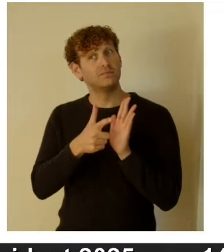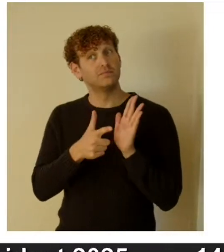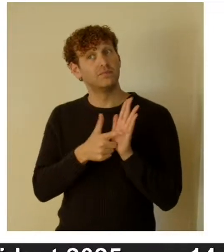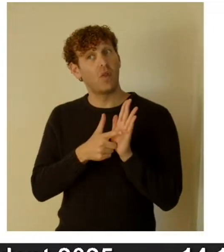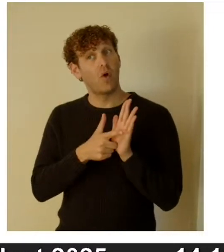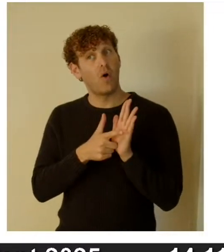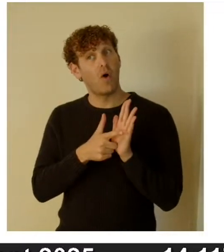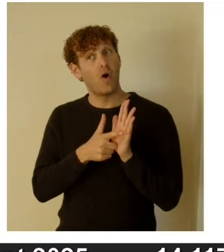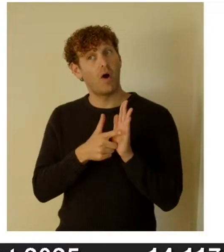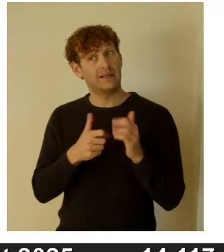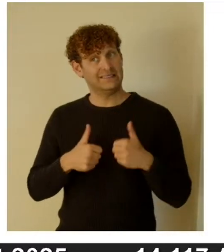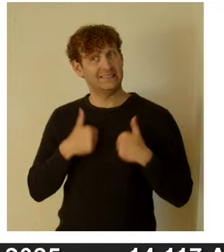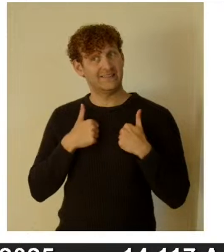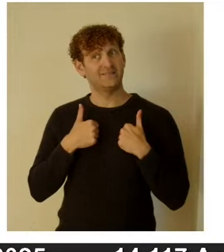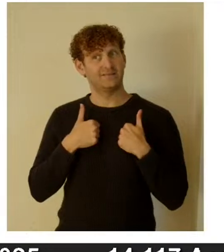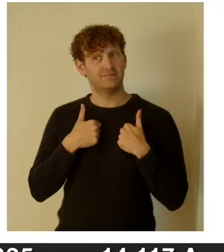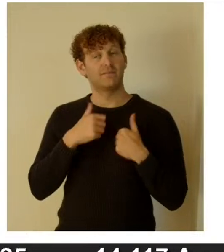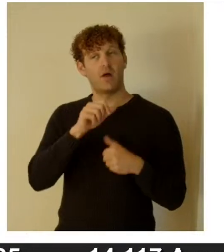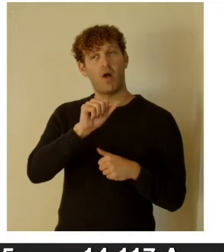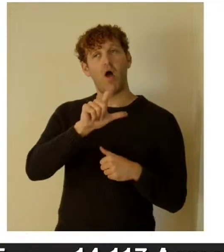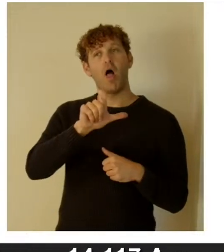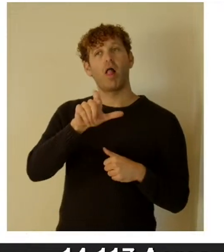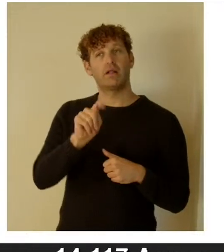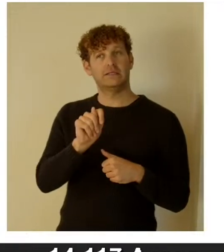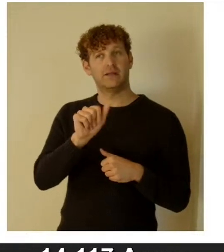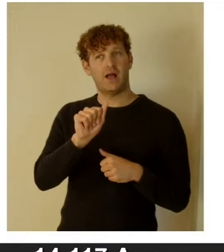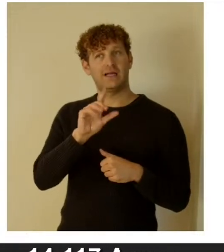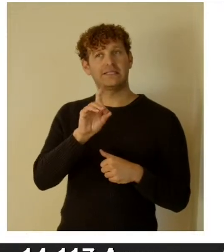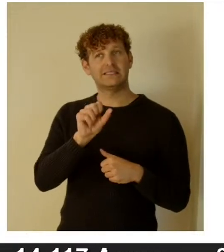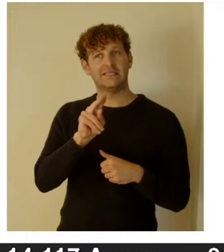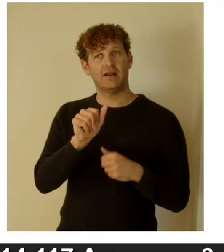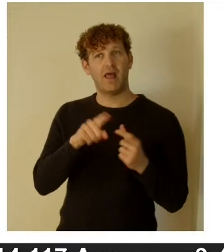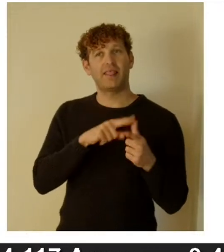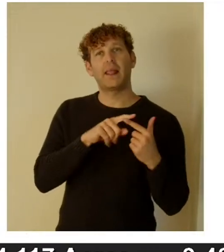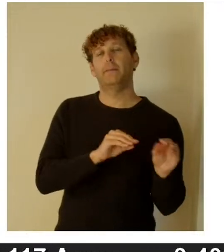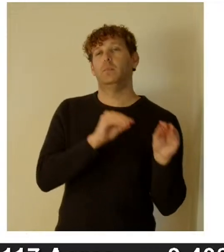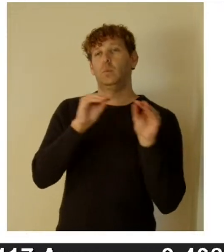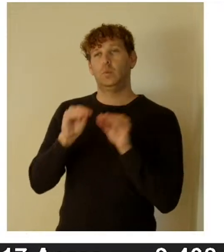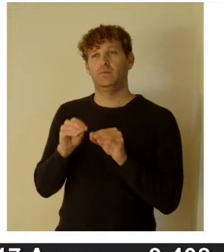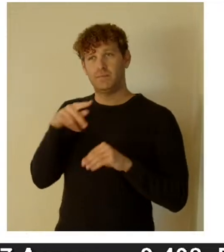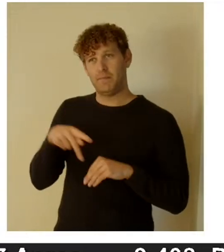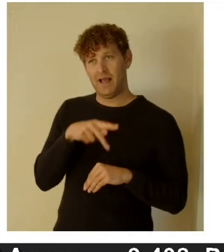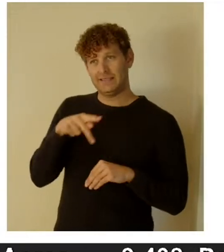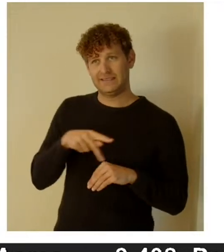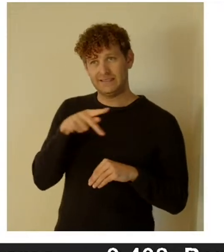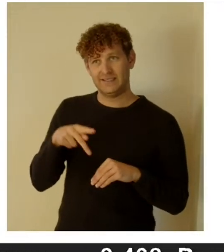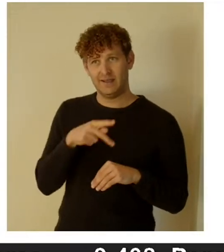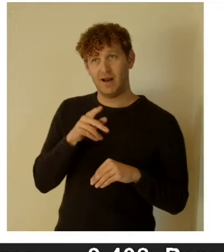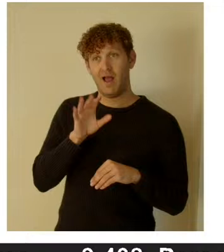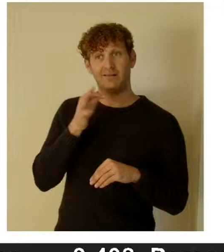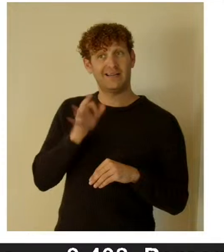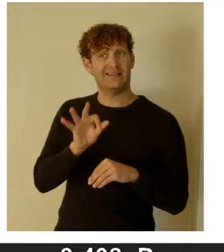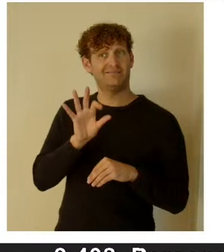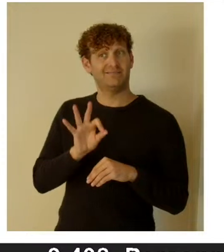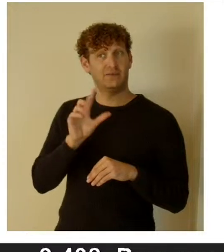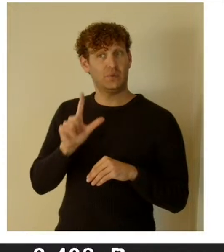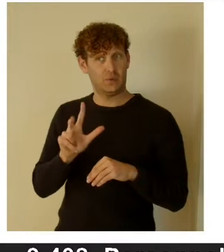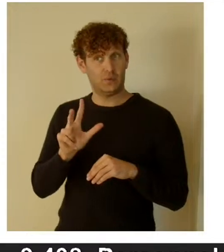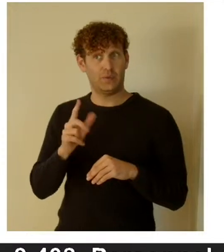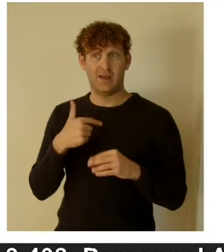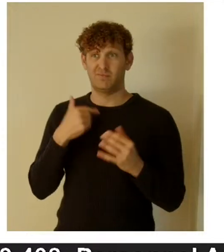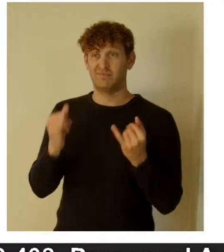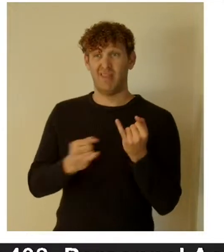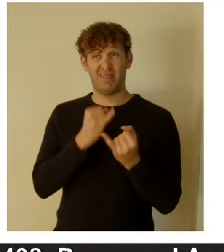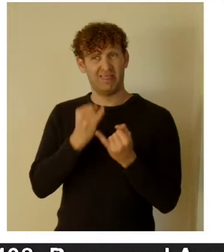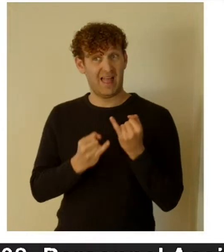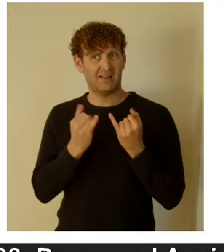in Altadena until they moved over to Pasadena. And then in 1993, I was on the last fire that was basically in this